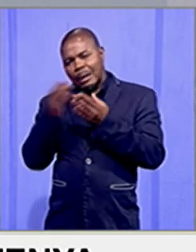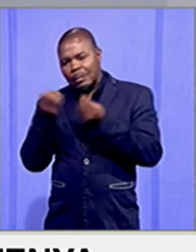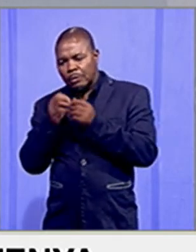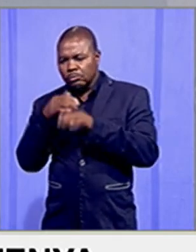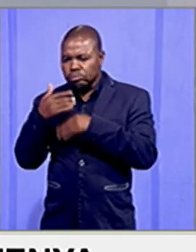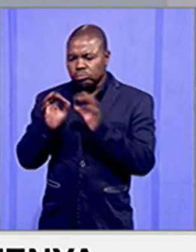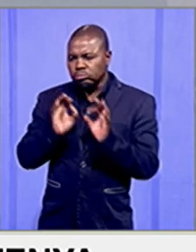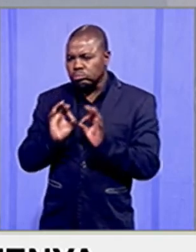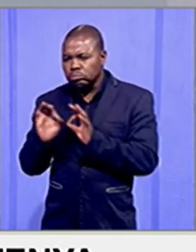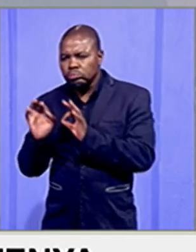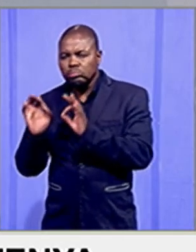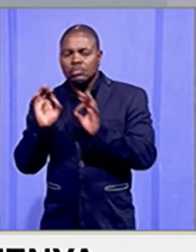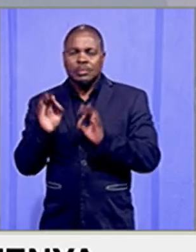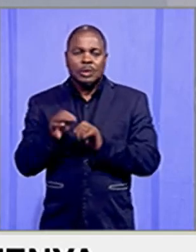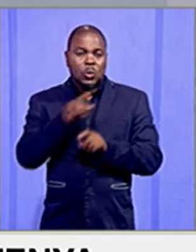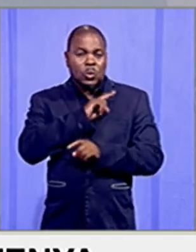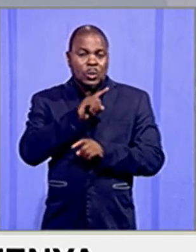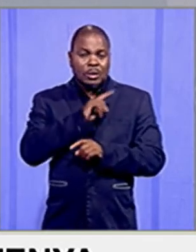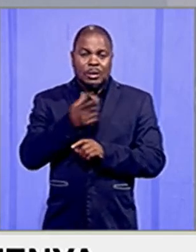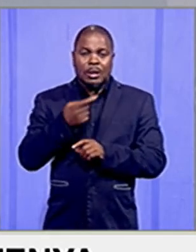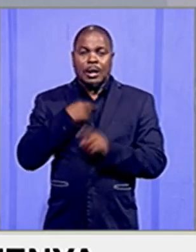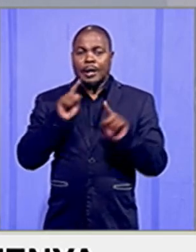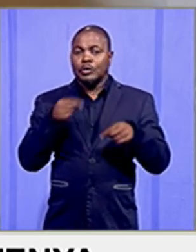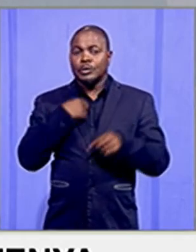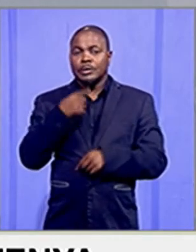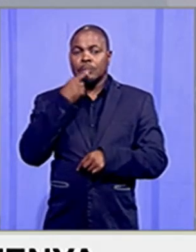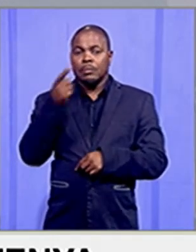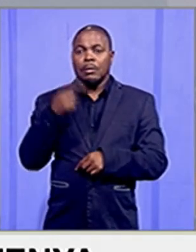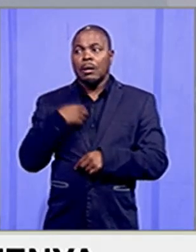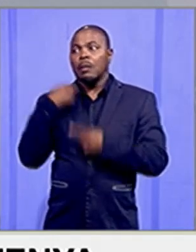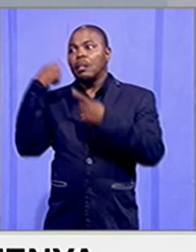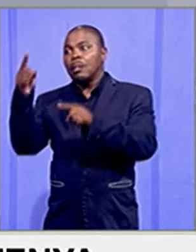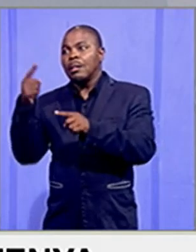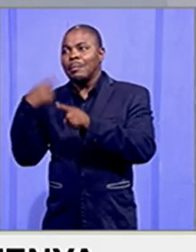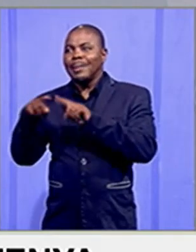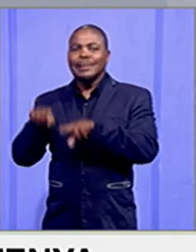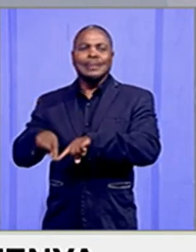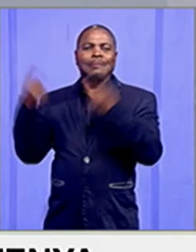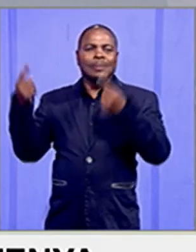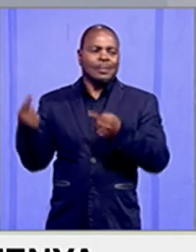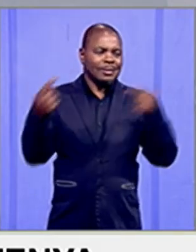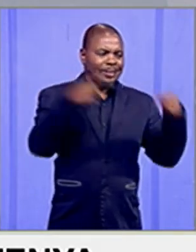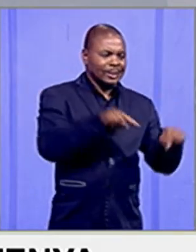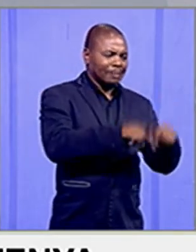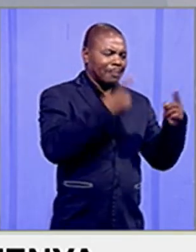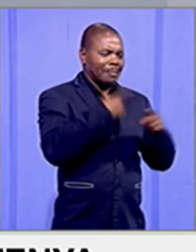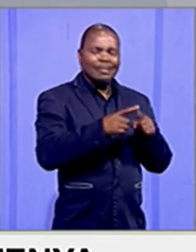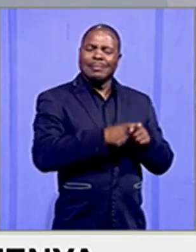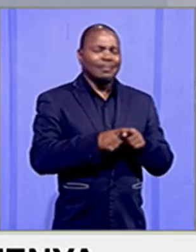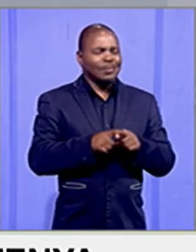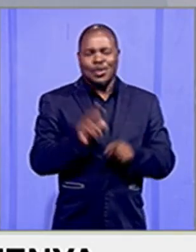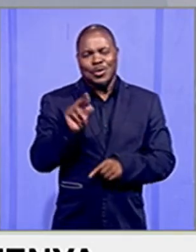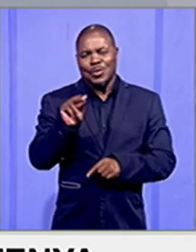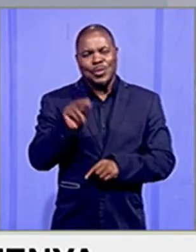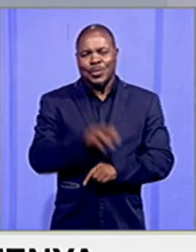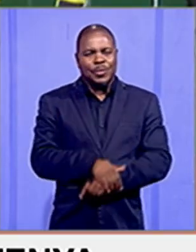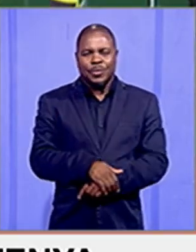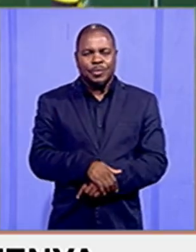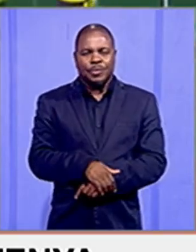able to because we wouldn't say we go and play differently when we're there, then we come back, we don't play the no, not that